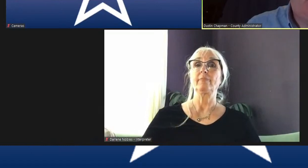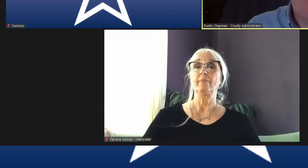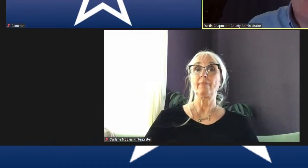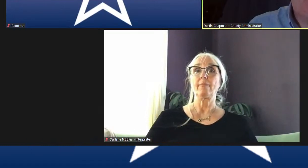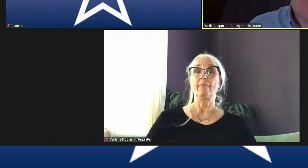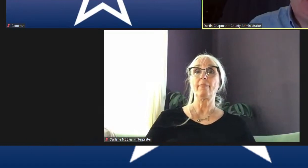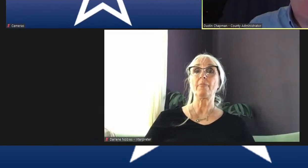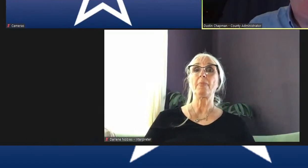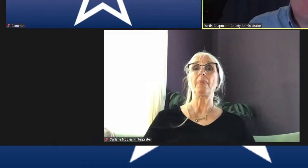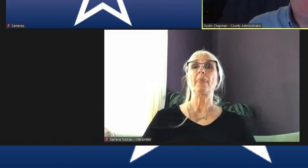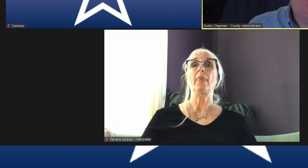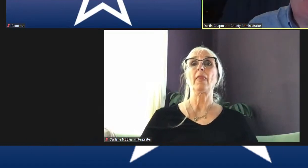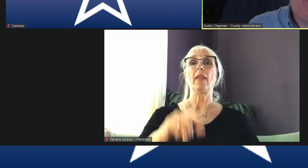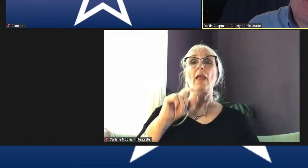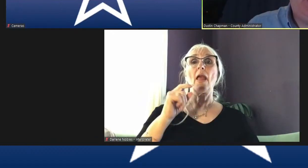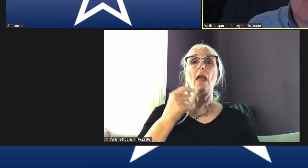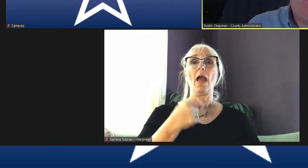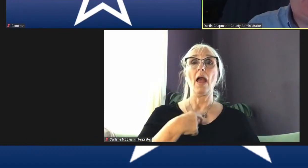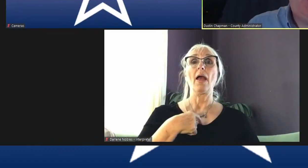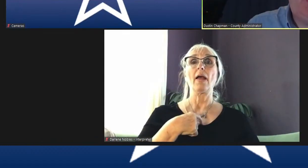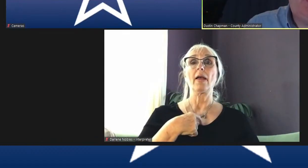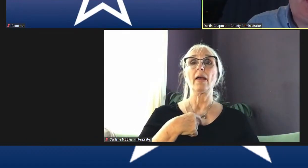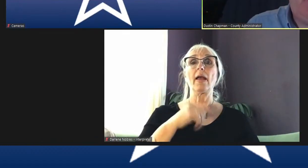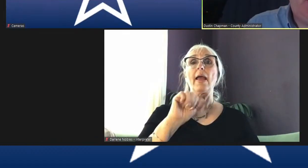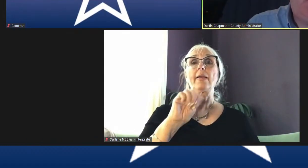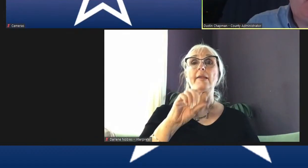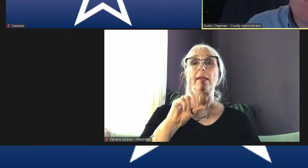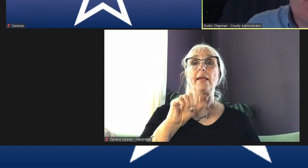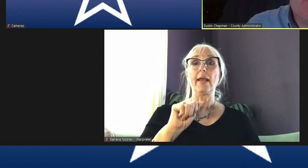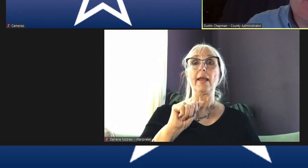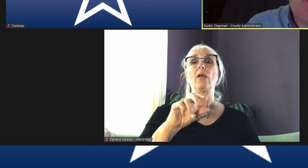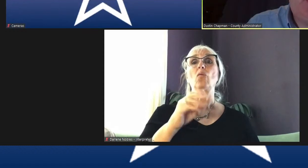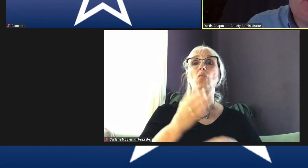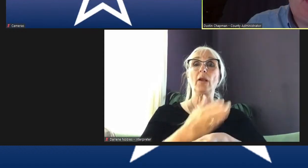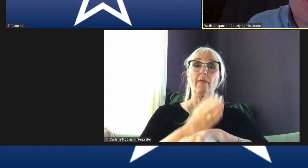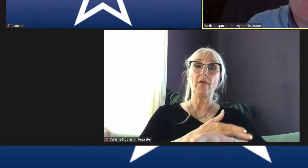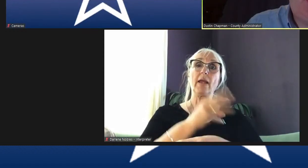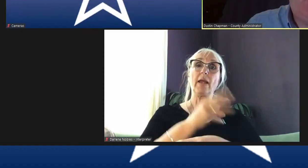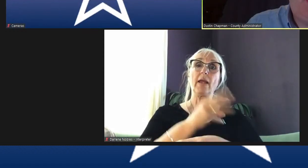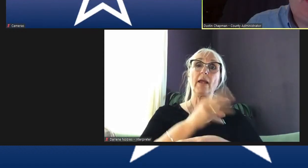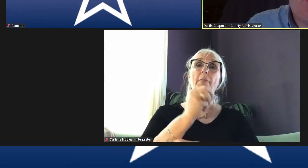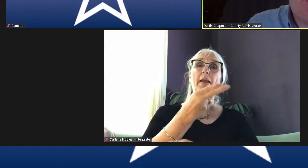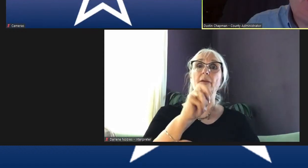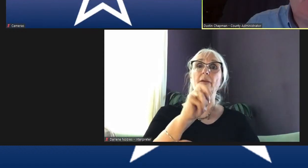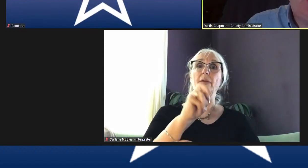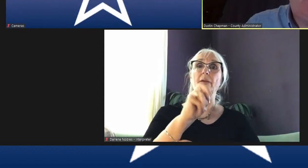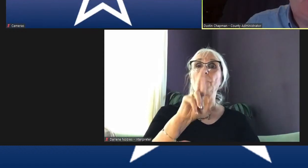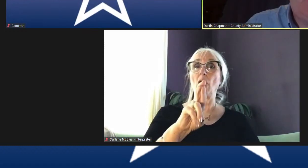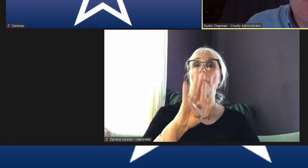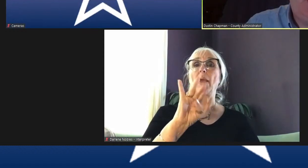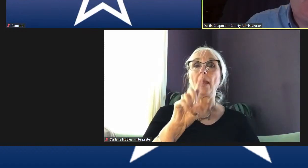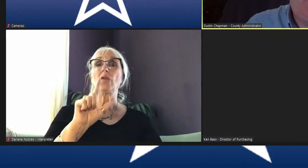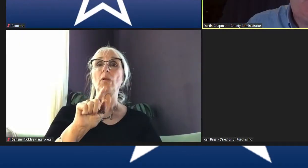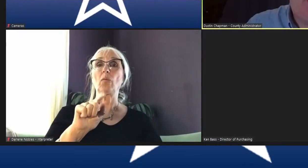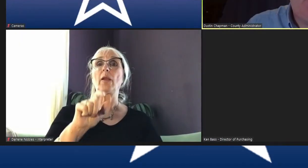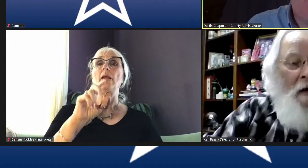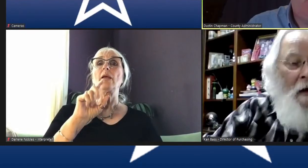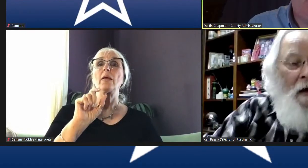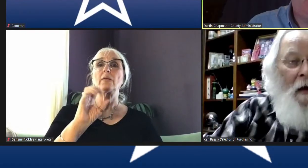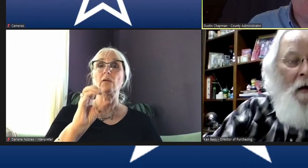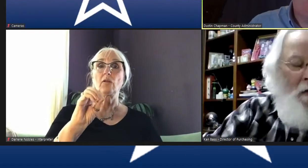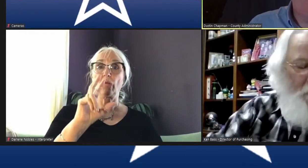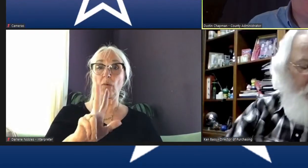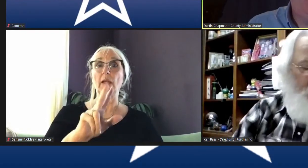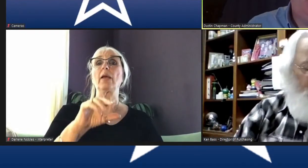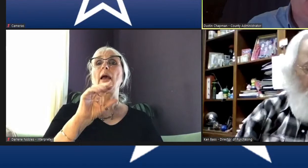construction projects, I-1s regarding ADA renovations to MHMR Crisis Center, bid 21-003, agreement with